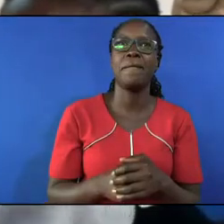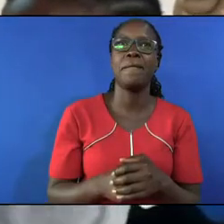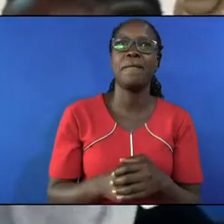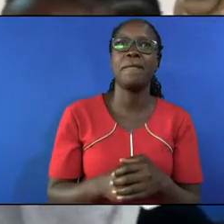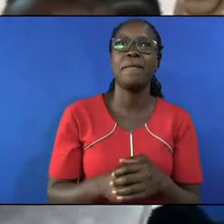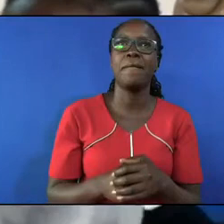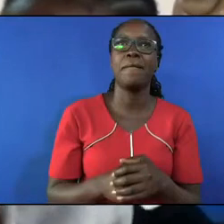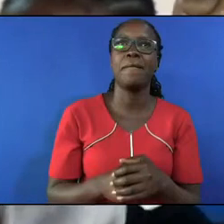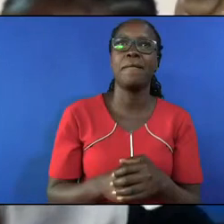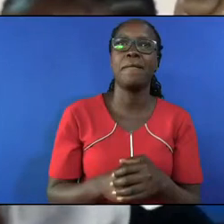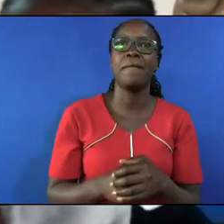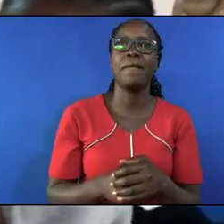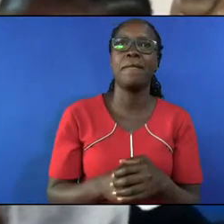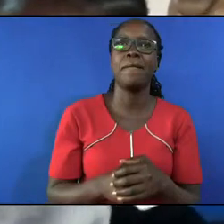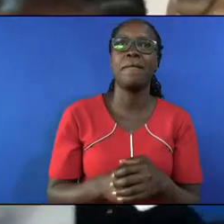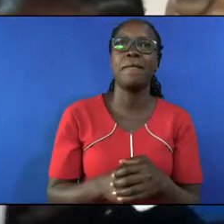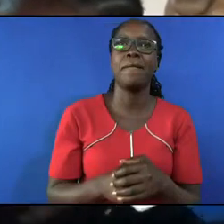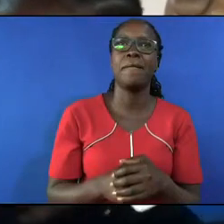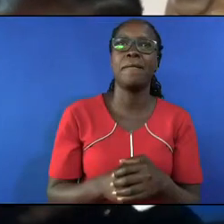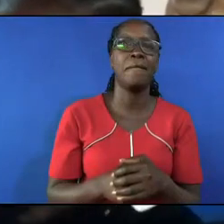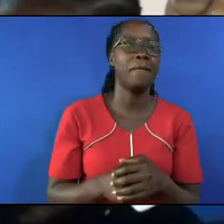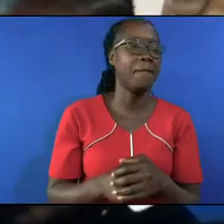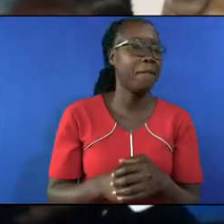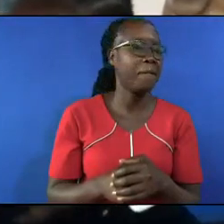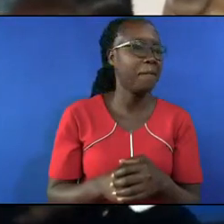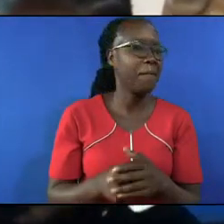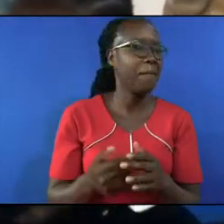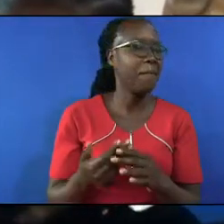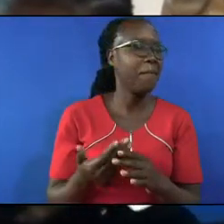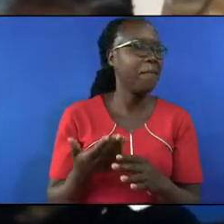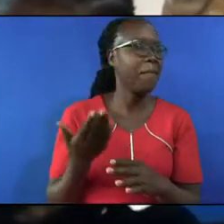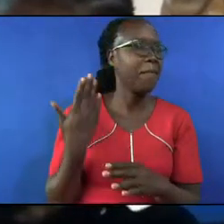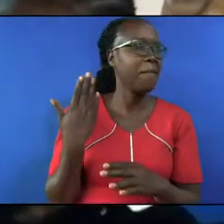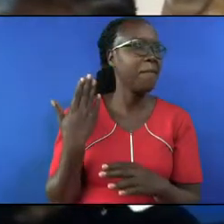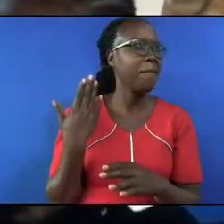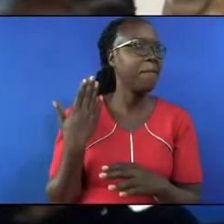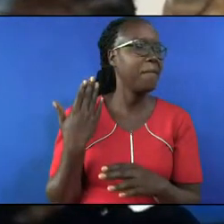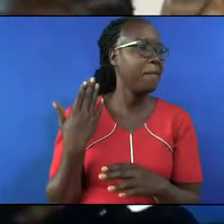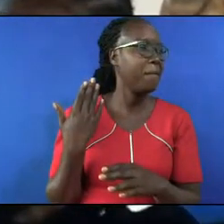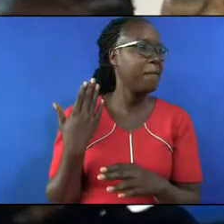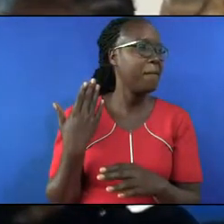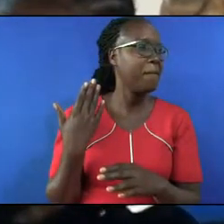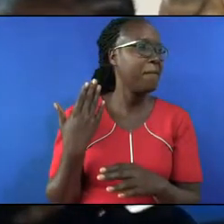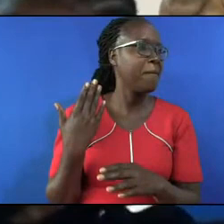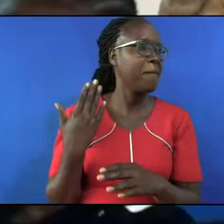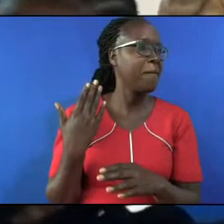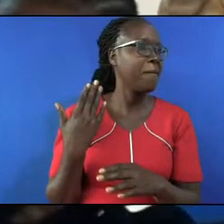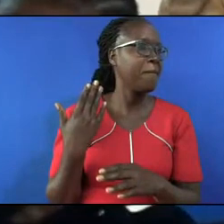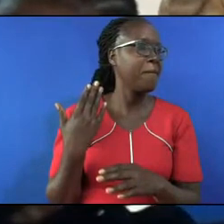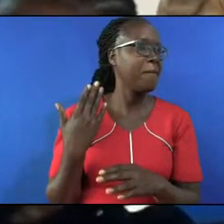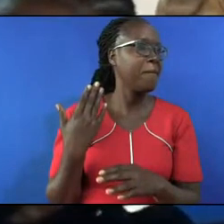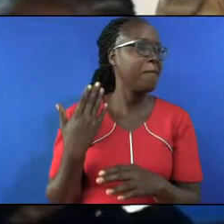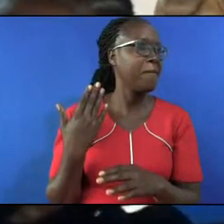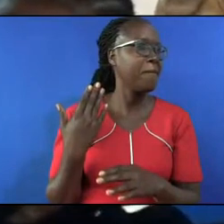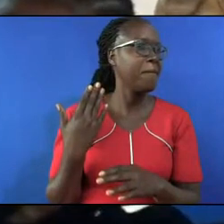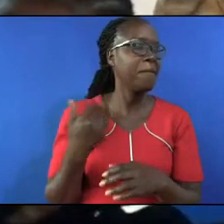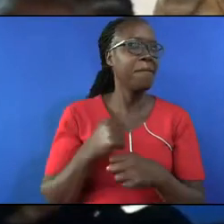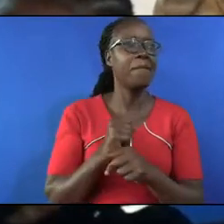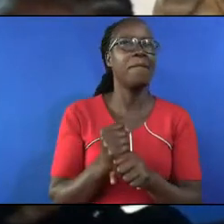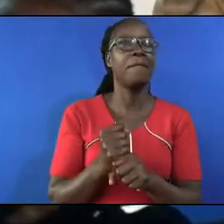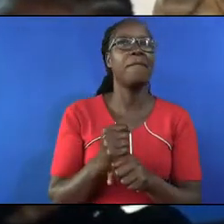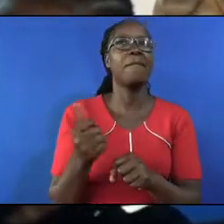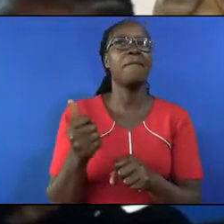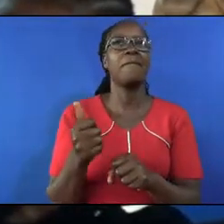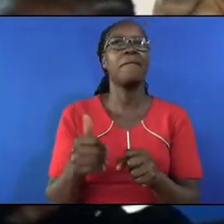They used to make other people feel bad to feel